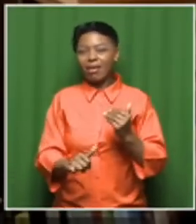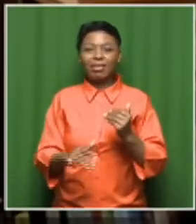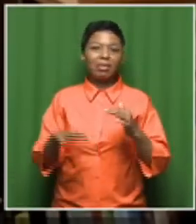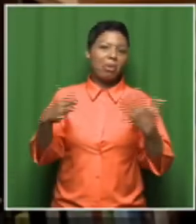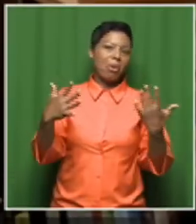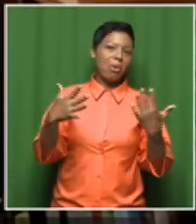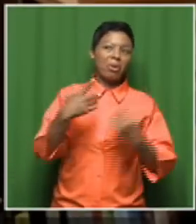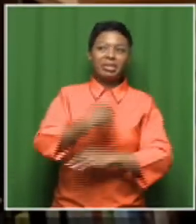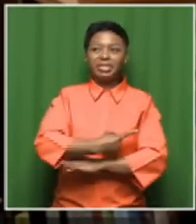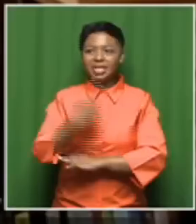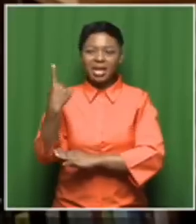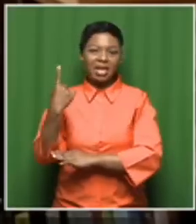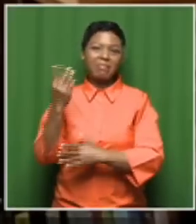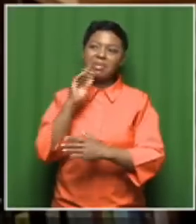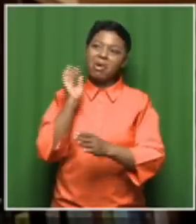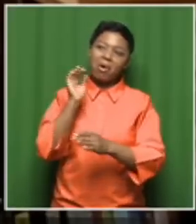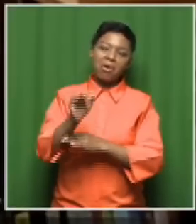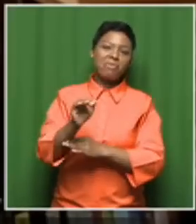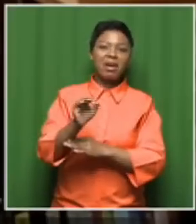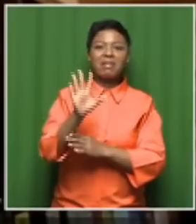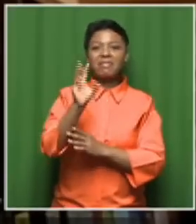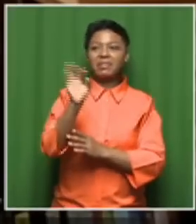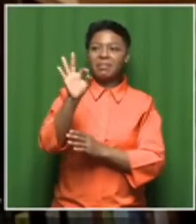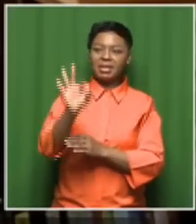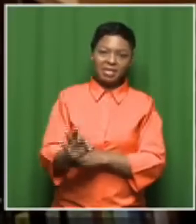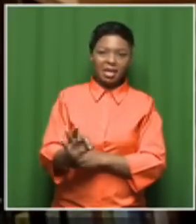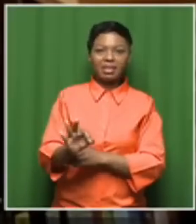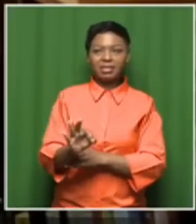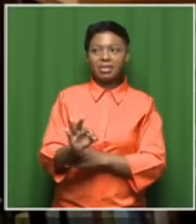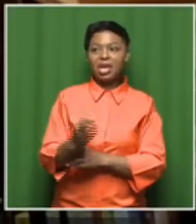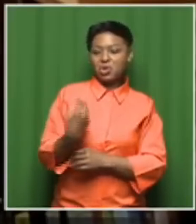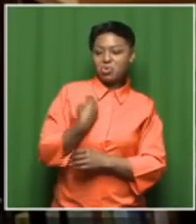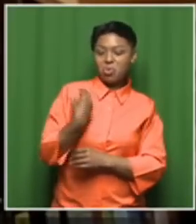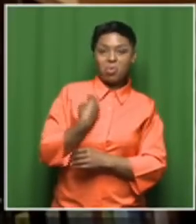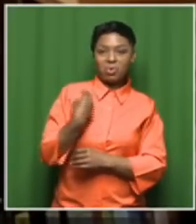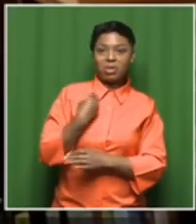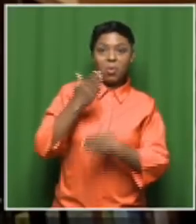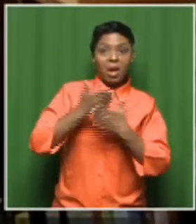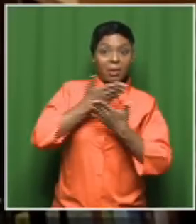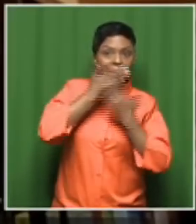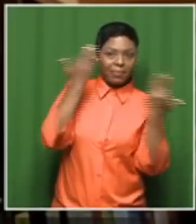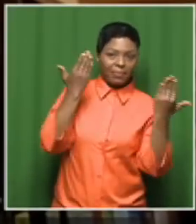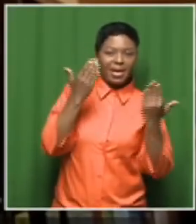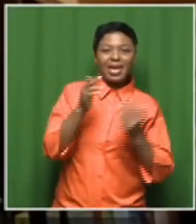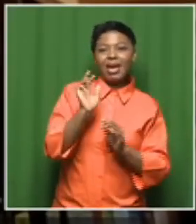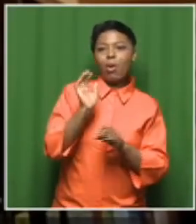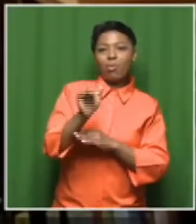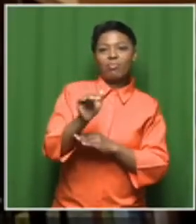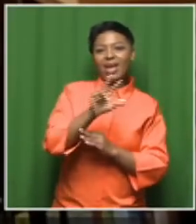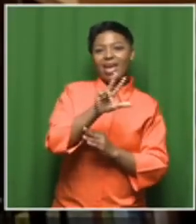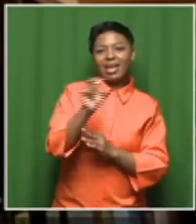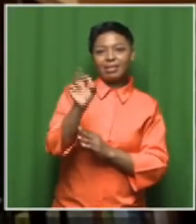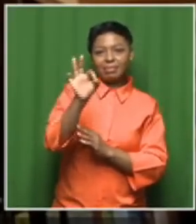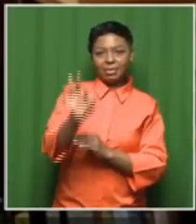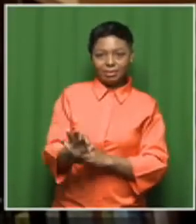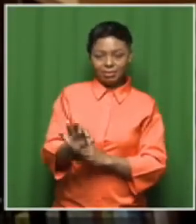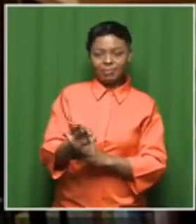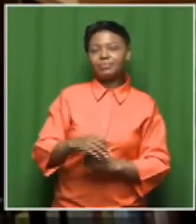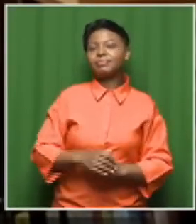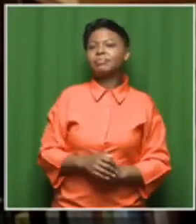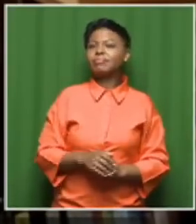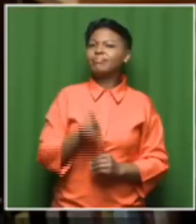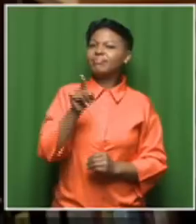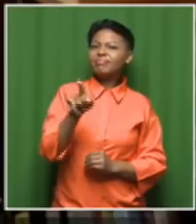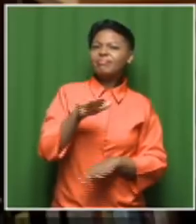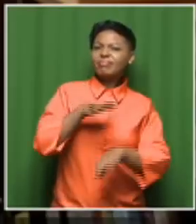of more than 50%. In some areas, youth unemployment is up to 80%. We know that. Yes, in a time like this, and it's